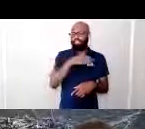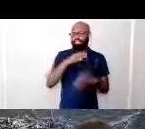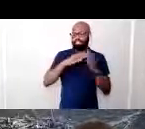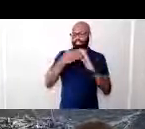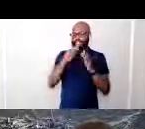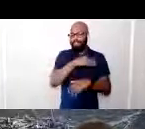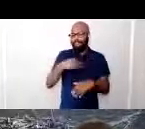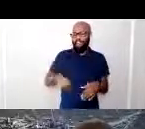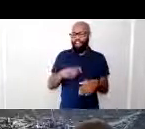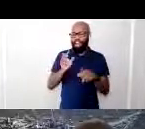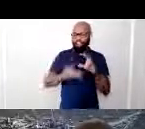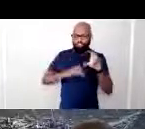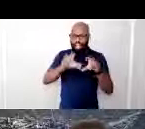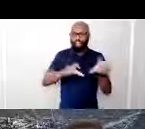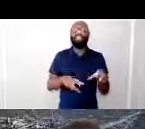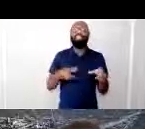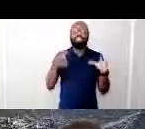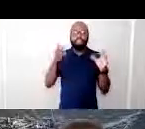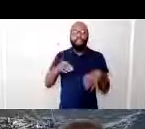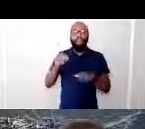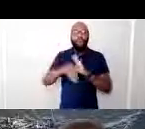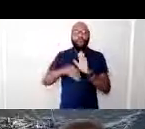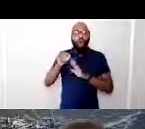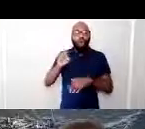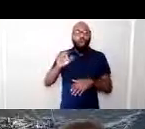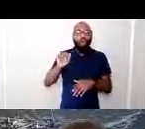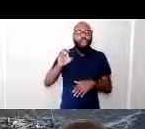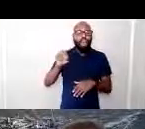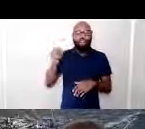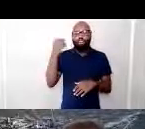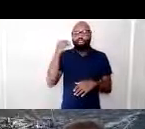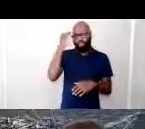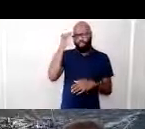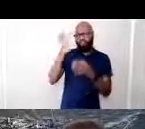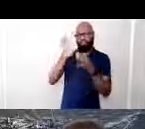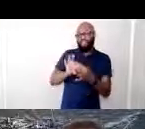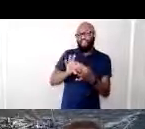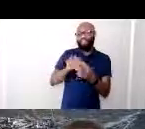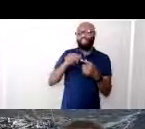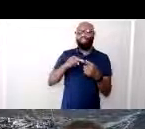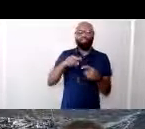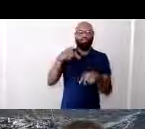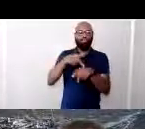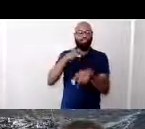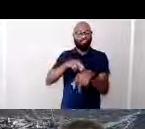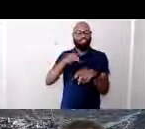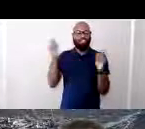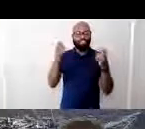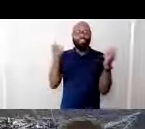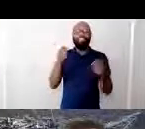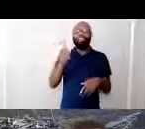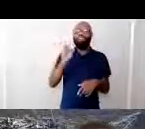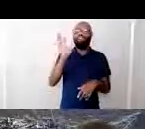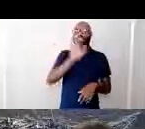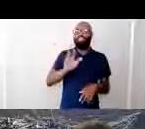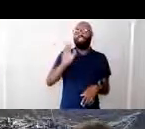You know, Orlando's certainly familiar with this as it relates to the Puerto Rican Festival, is about the $600,000 we spend every year for,